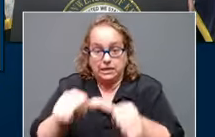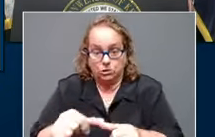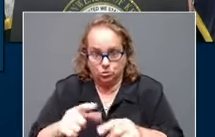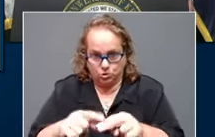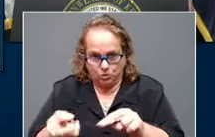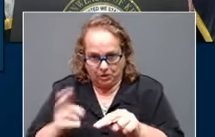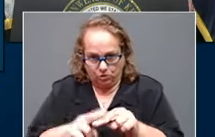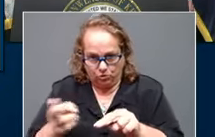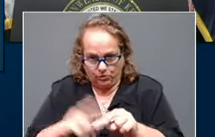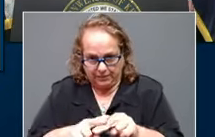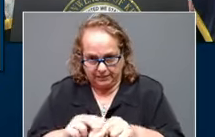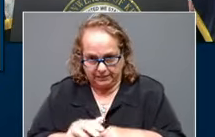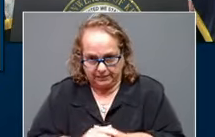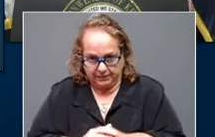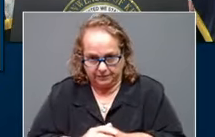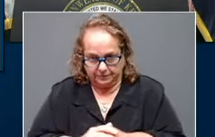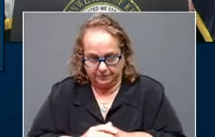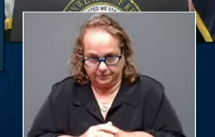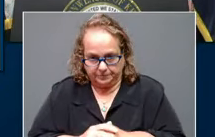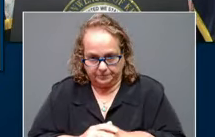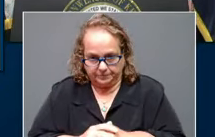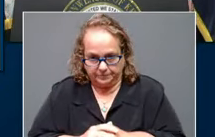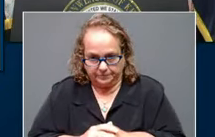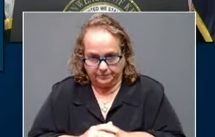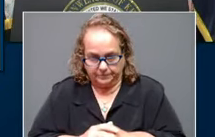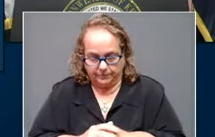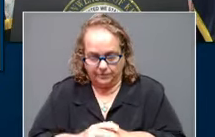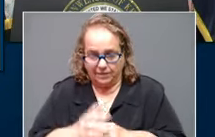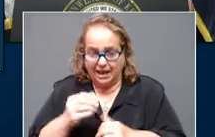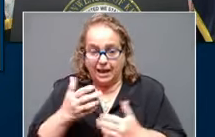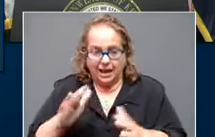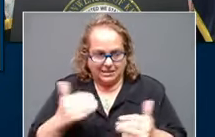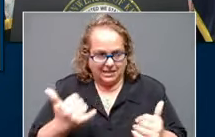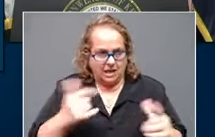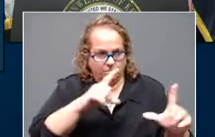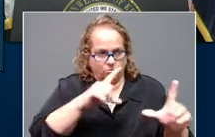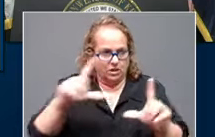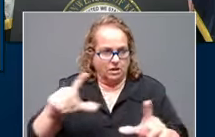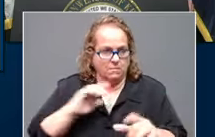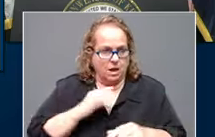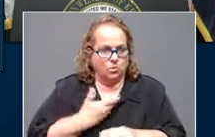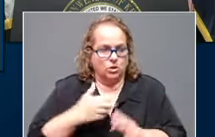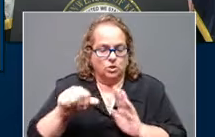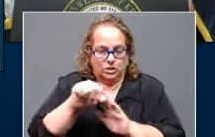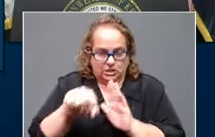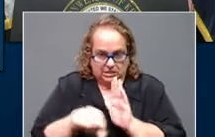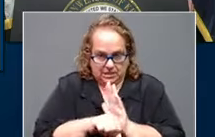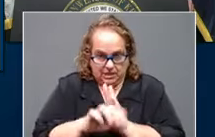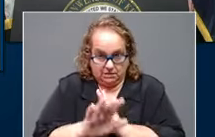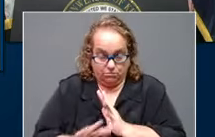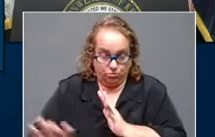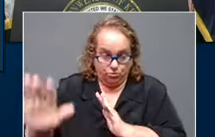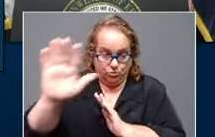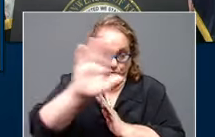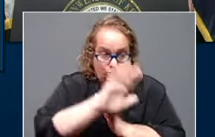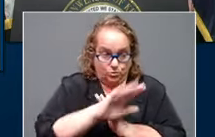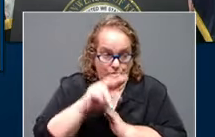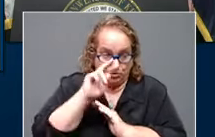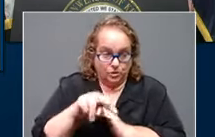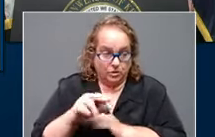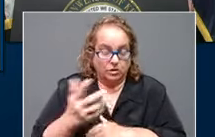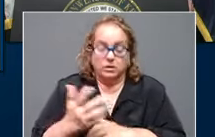slightly different color on here, there's not as much COVID. It is everywhere, and we all need to act like we are